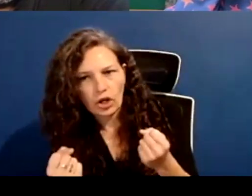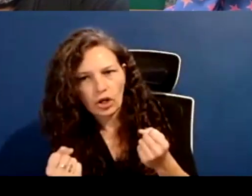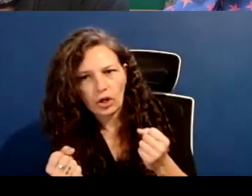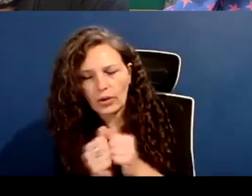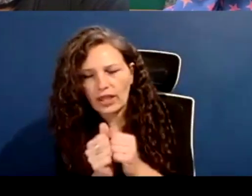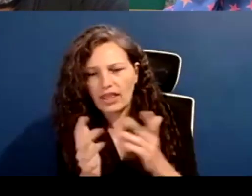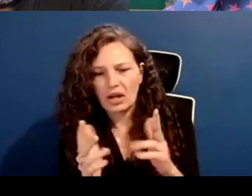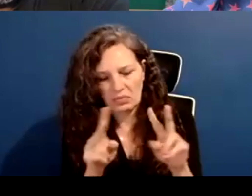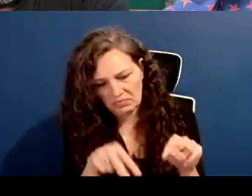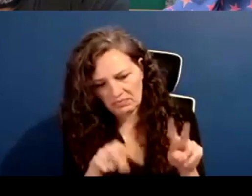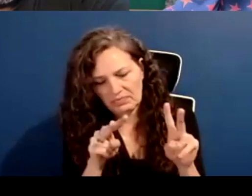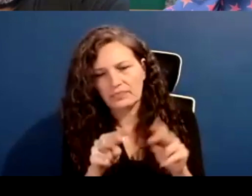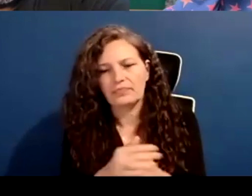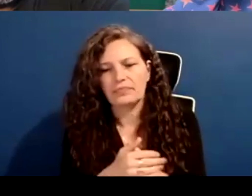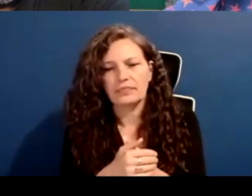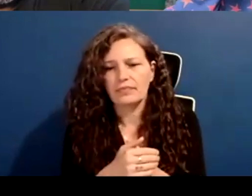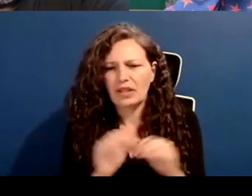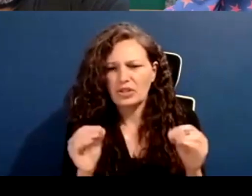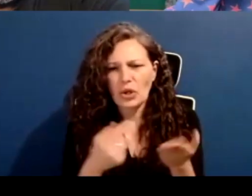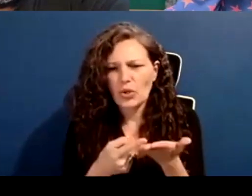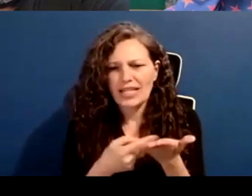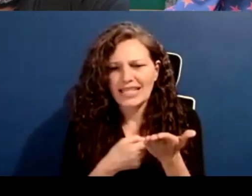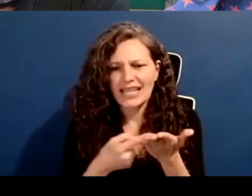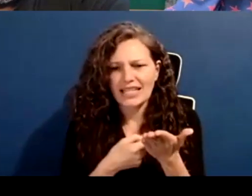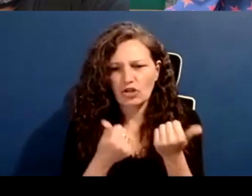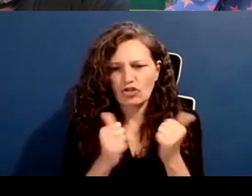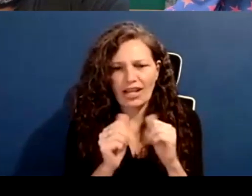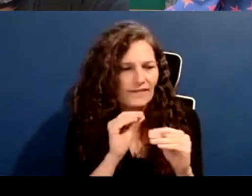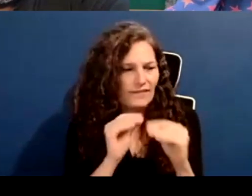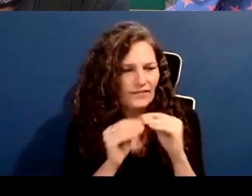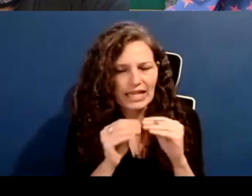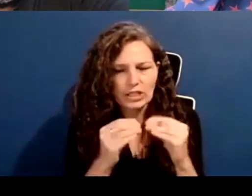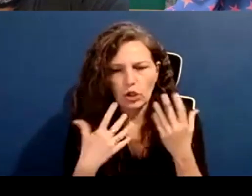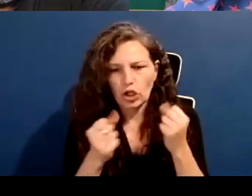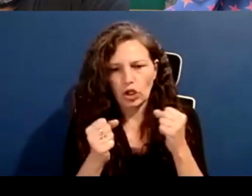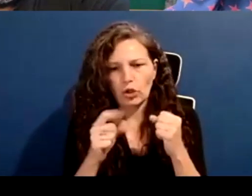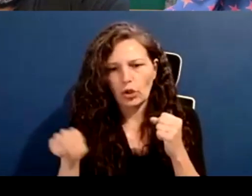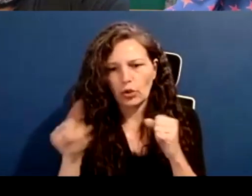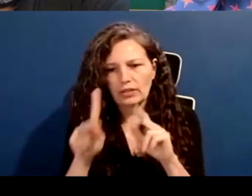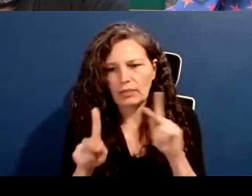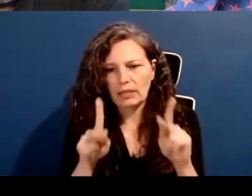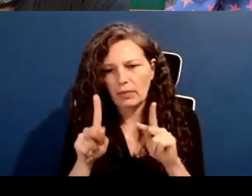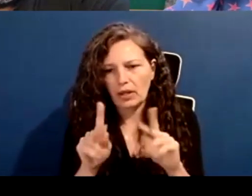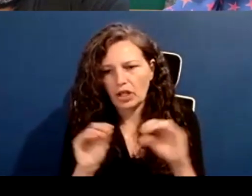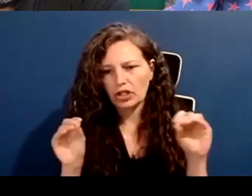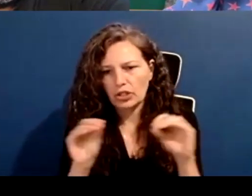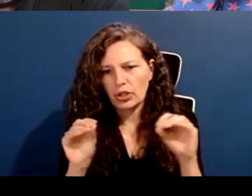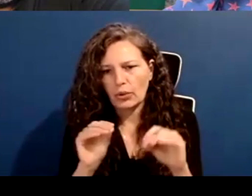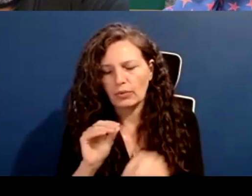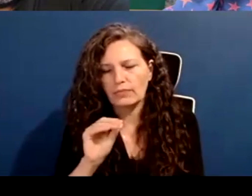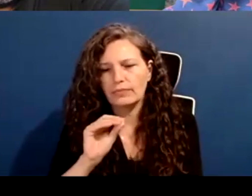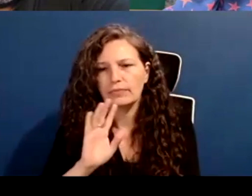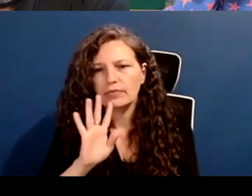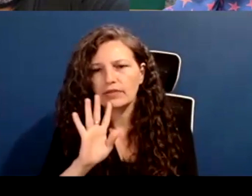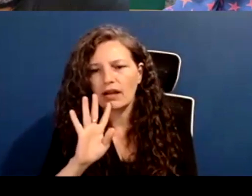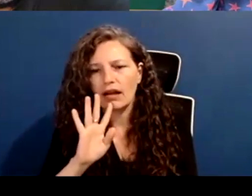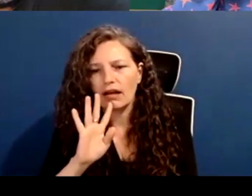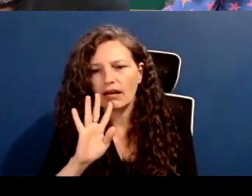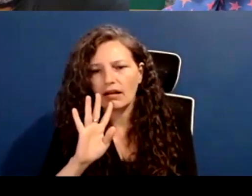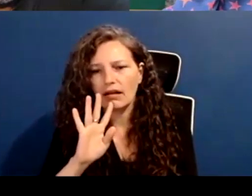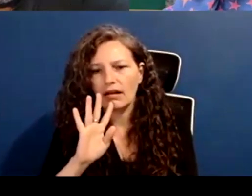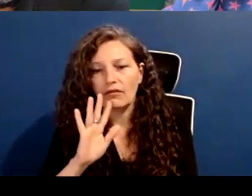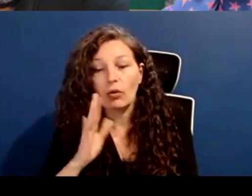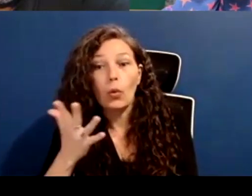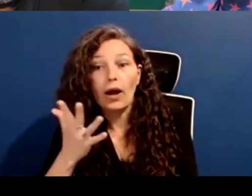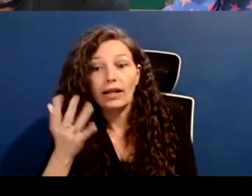of curing or fixing. There's no talk of what if